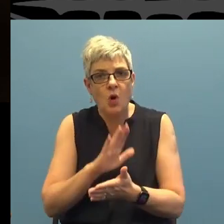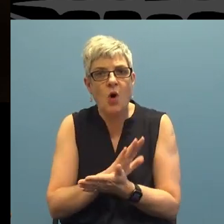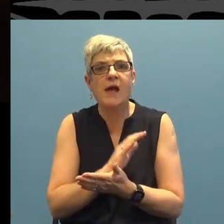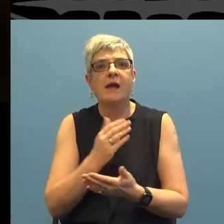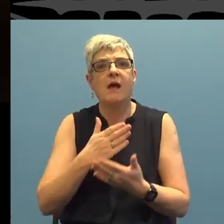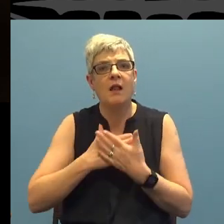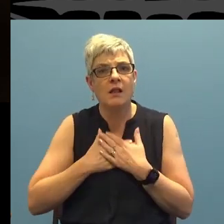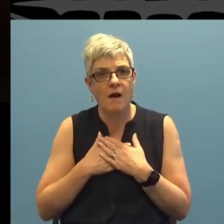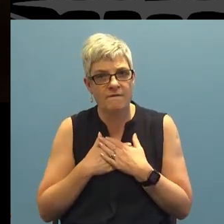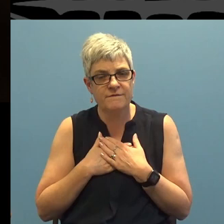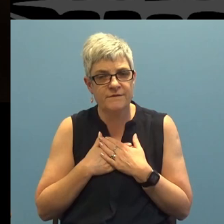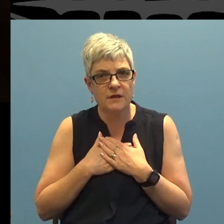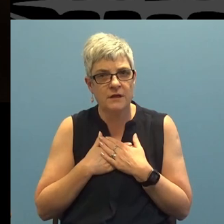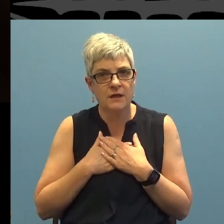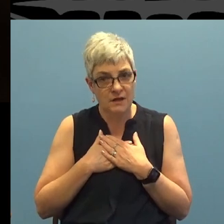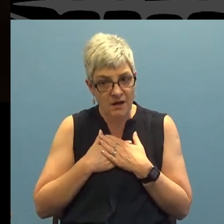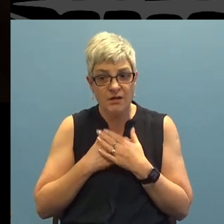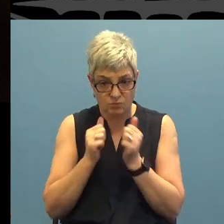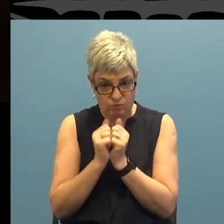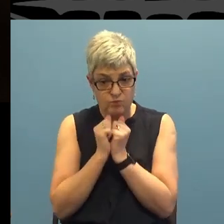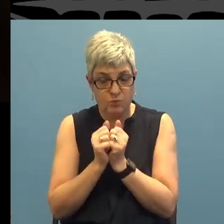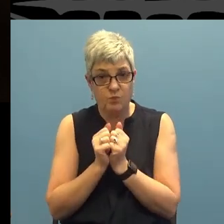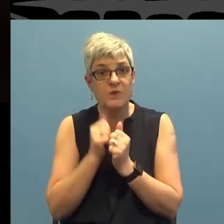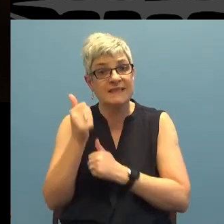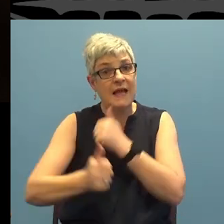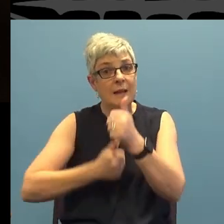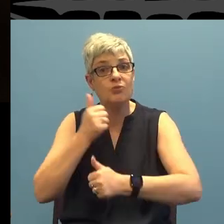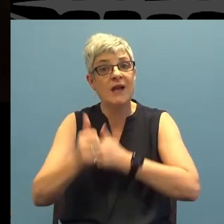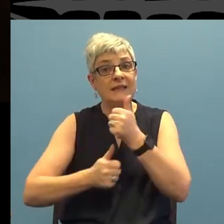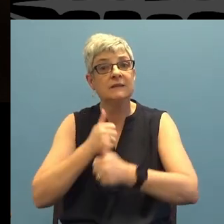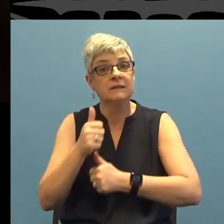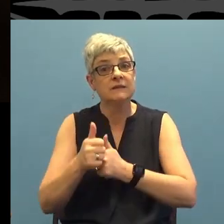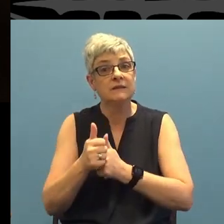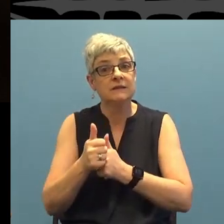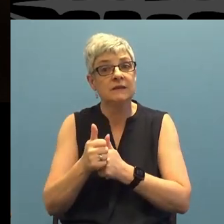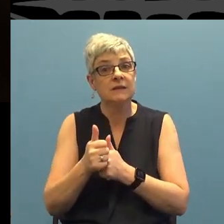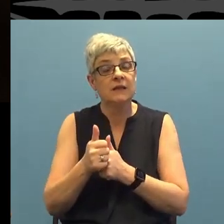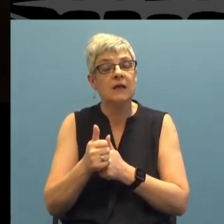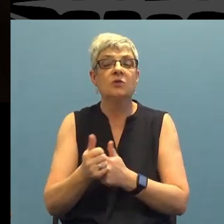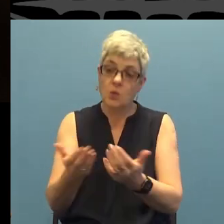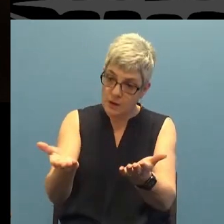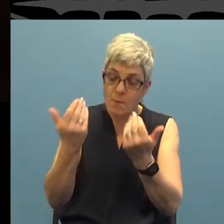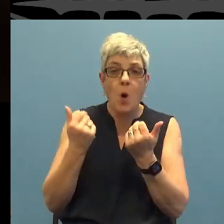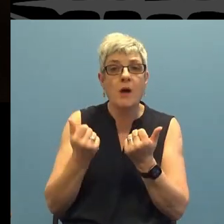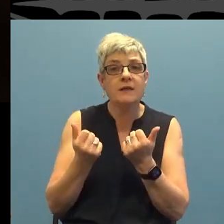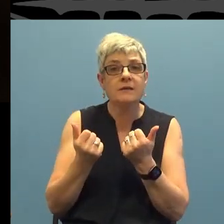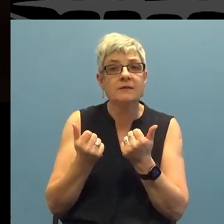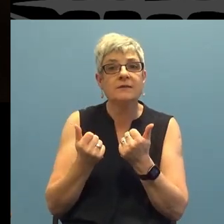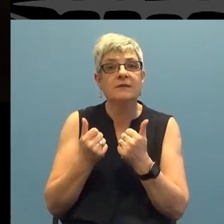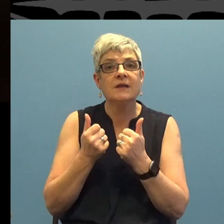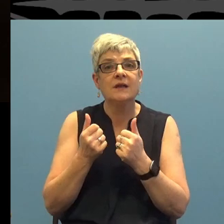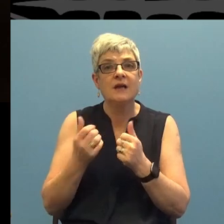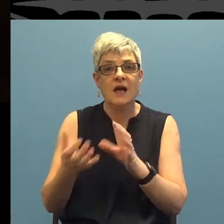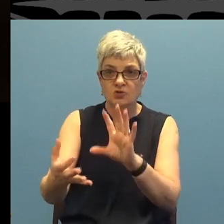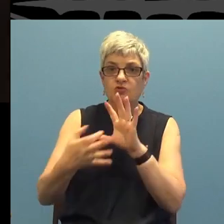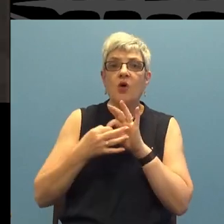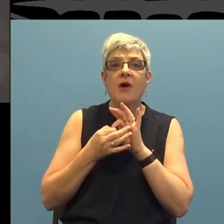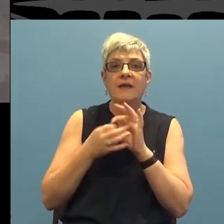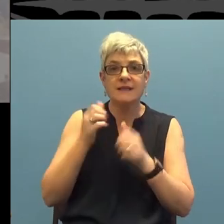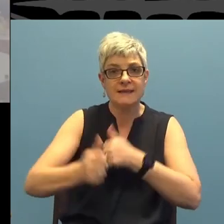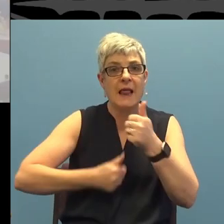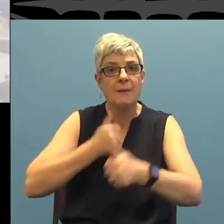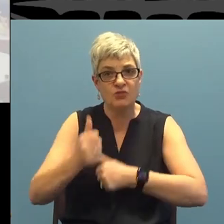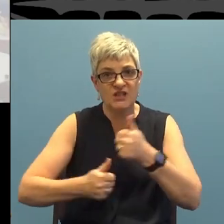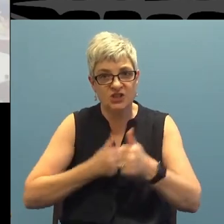love worth celebrating. So, come on and join the